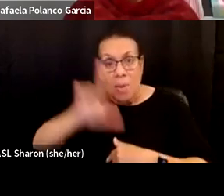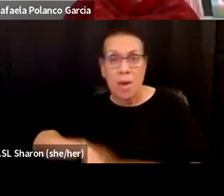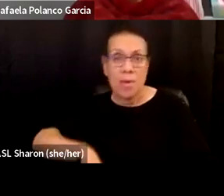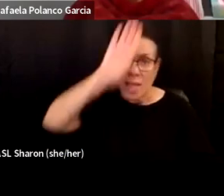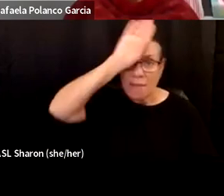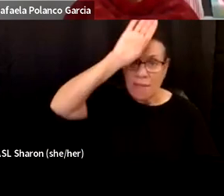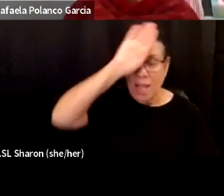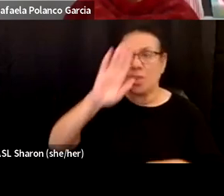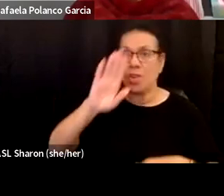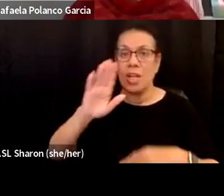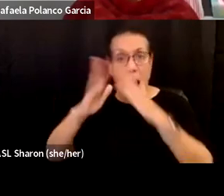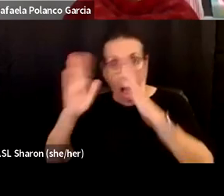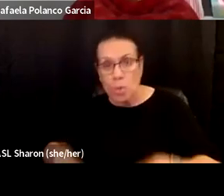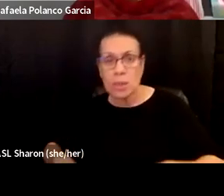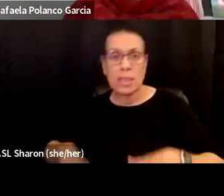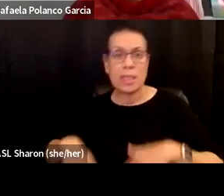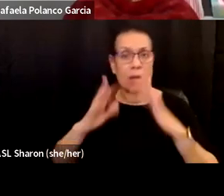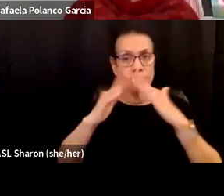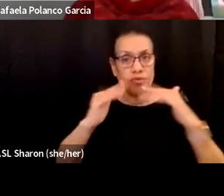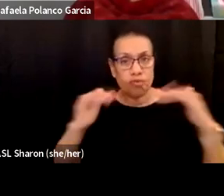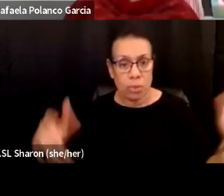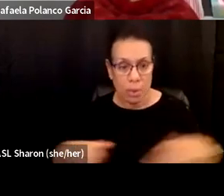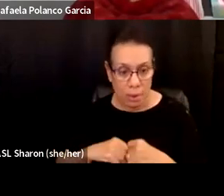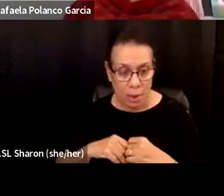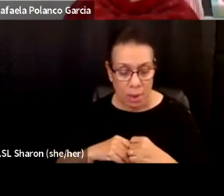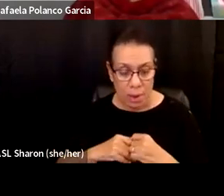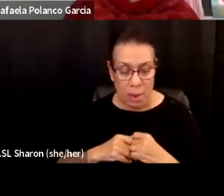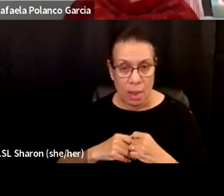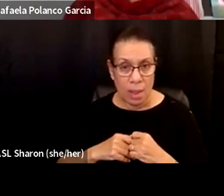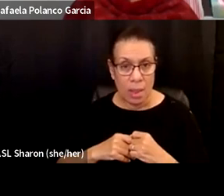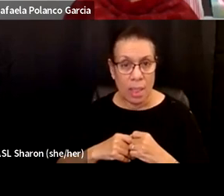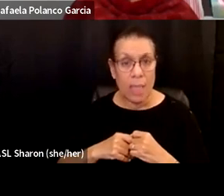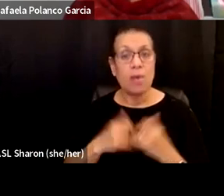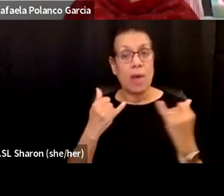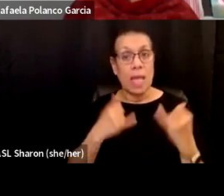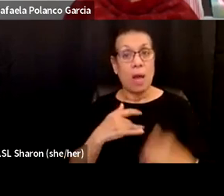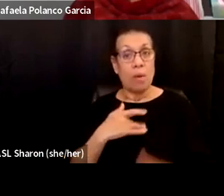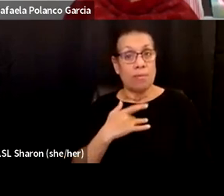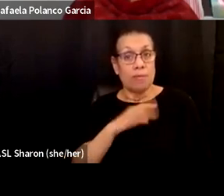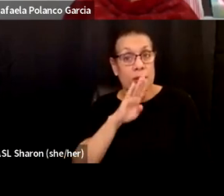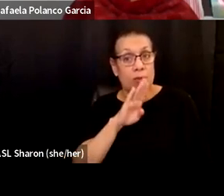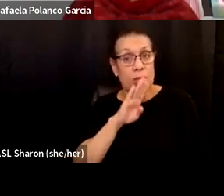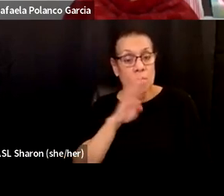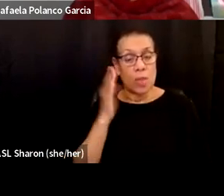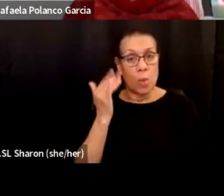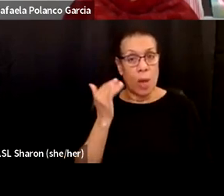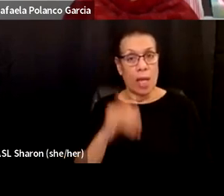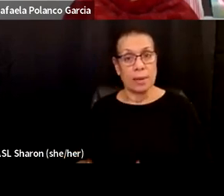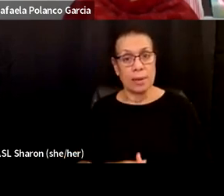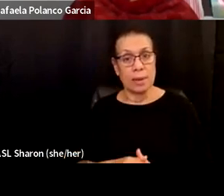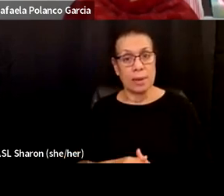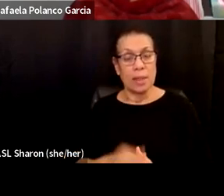housing and all the other things that the city does so you know it's frustrating to me because you know i'm